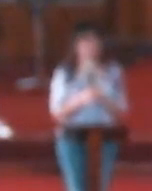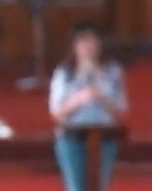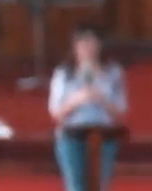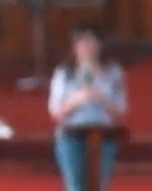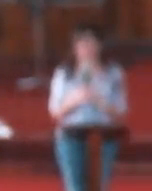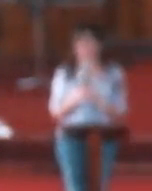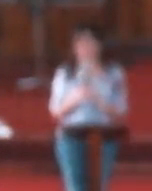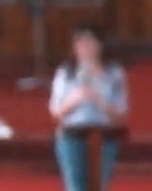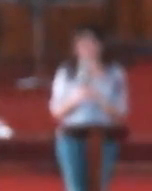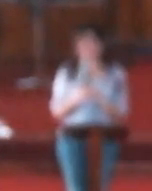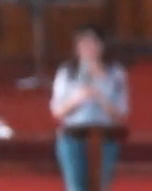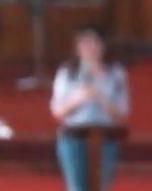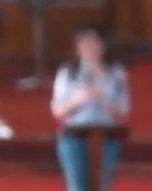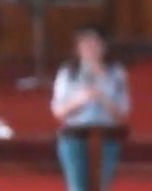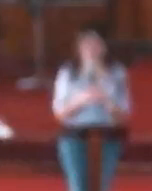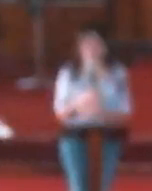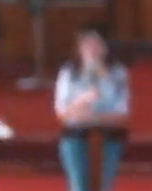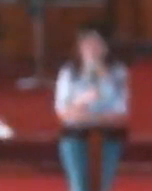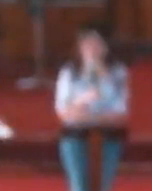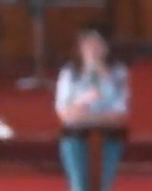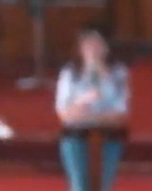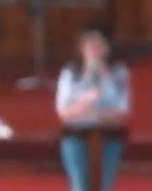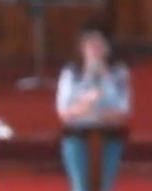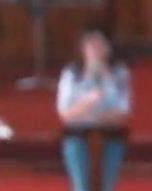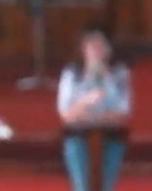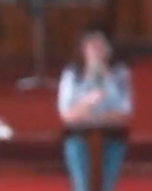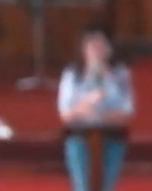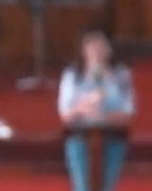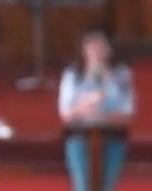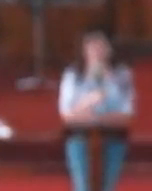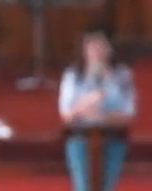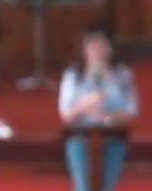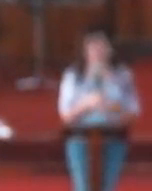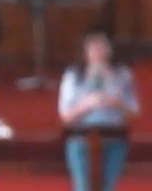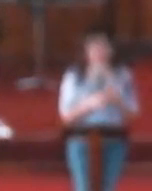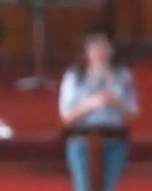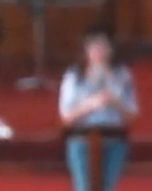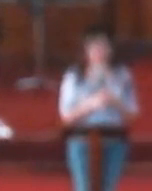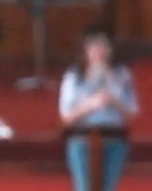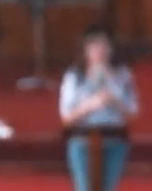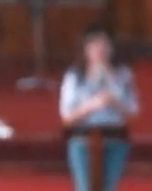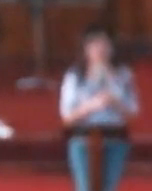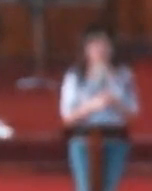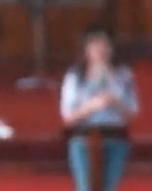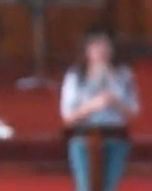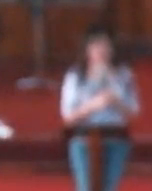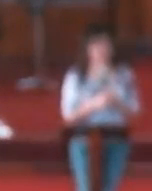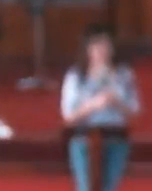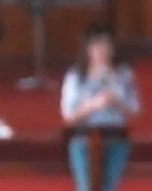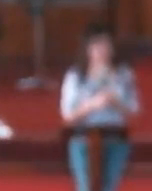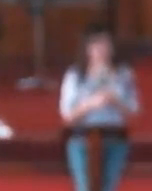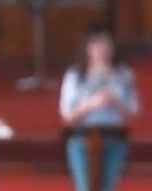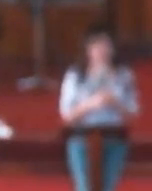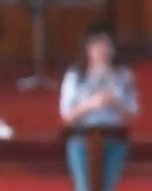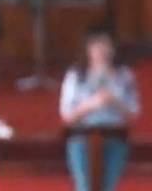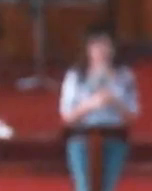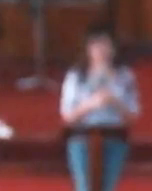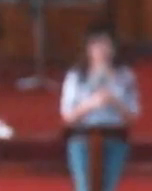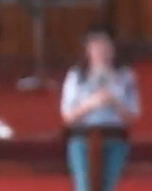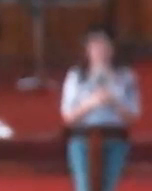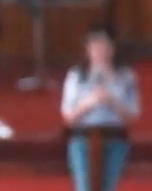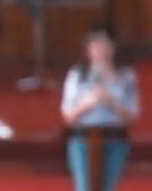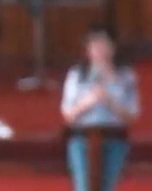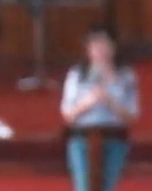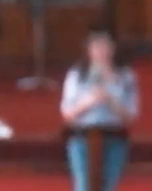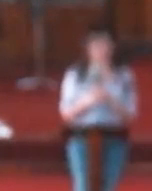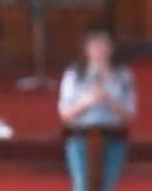captan? Did you get it? Esta es una palabra confrontativa para algunos que hemos escuchado esto mucho tiempo. Yeah,